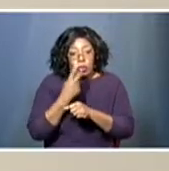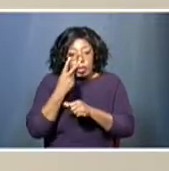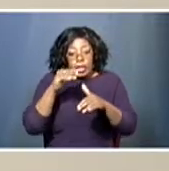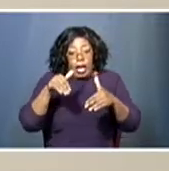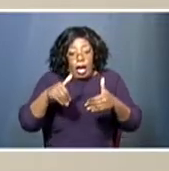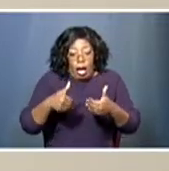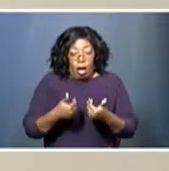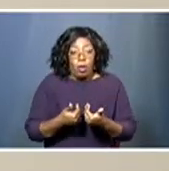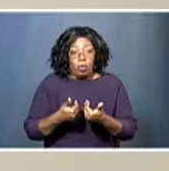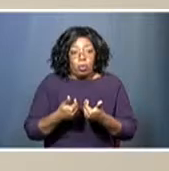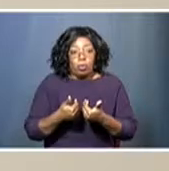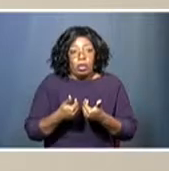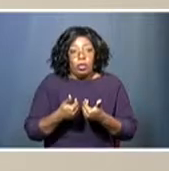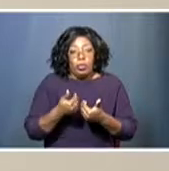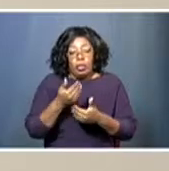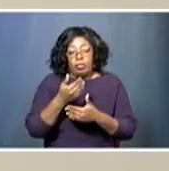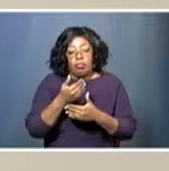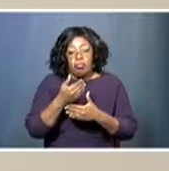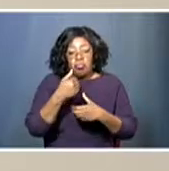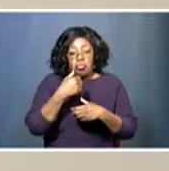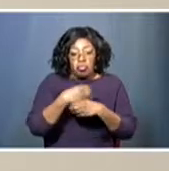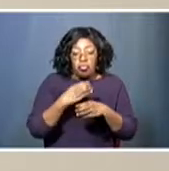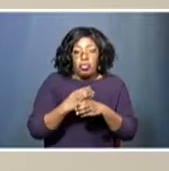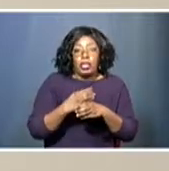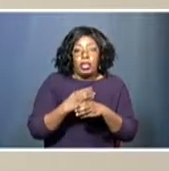could forge a more meaningful